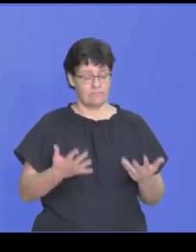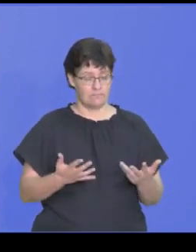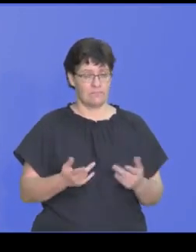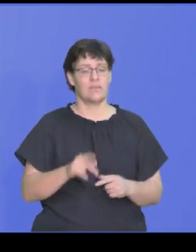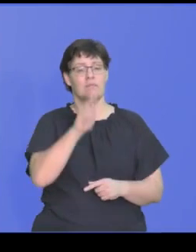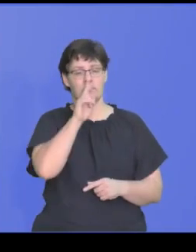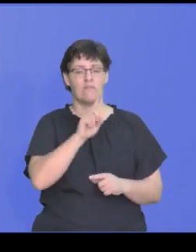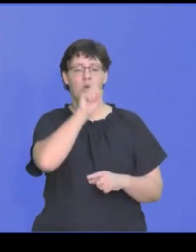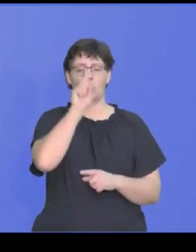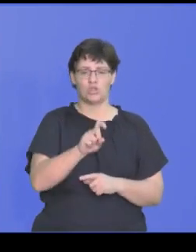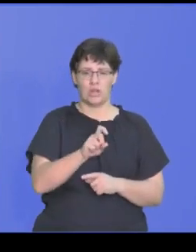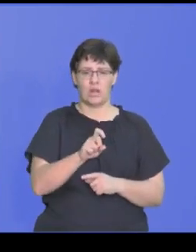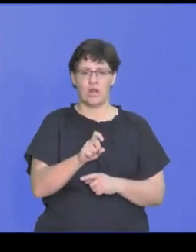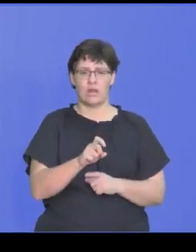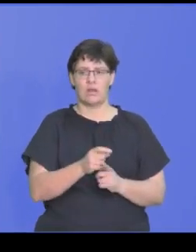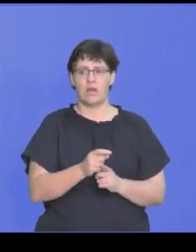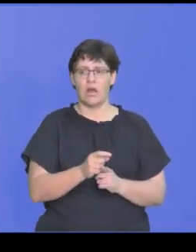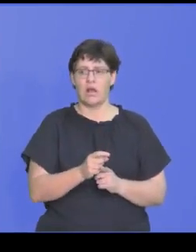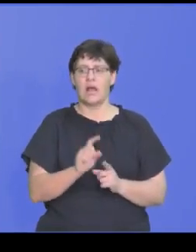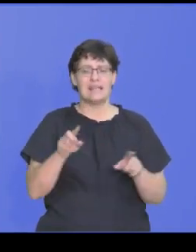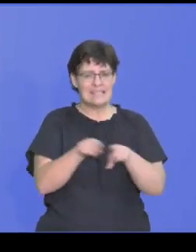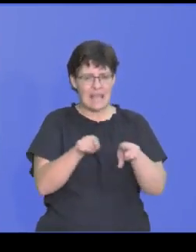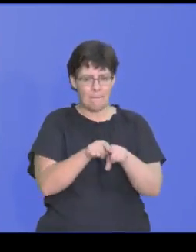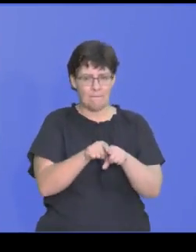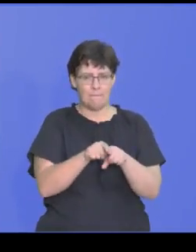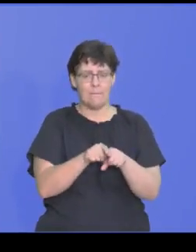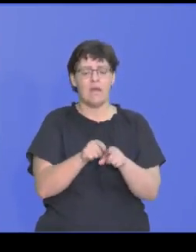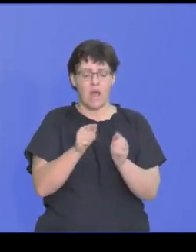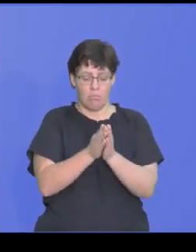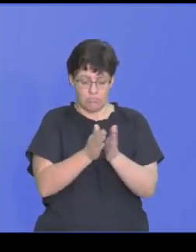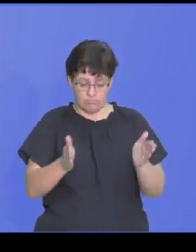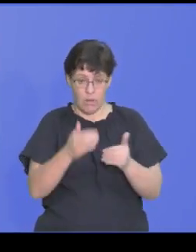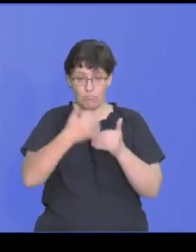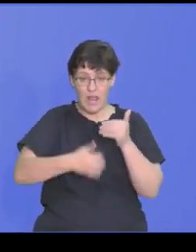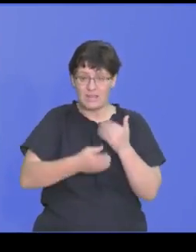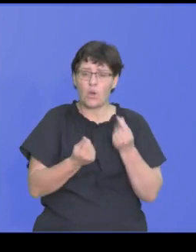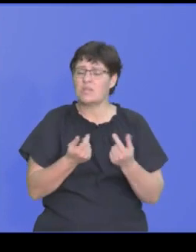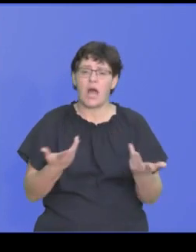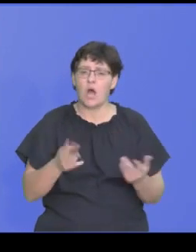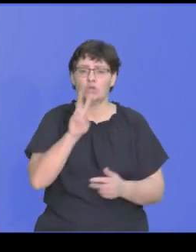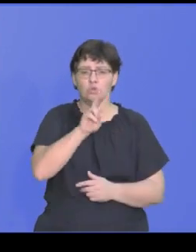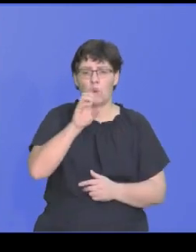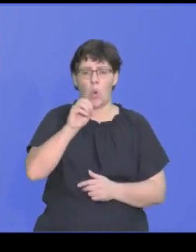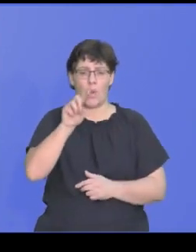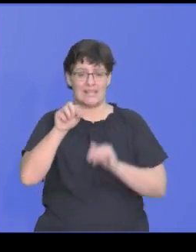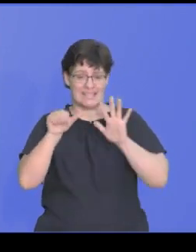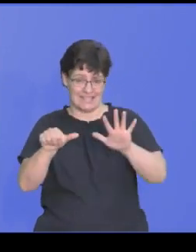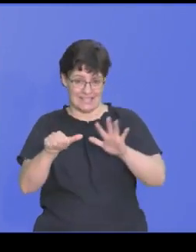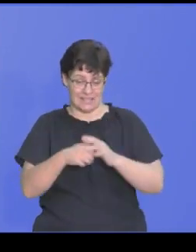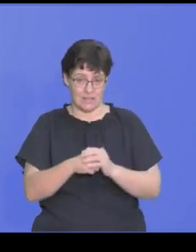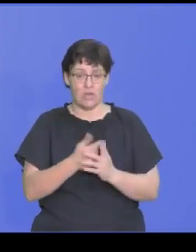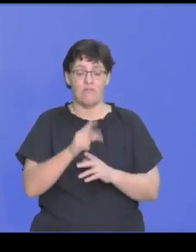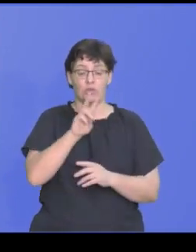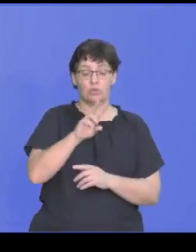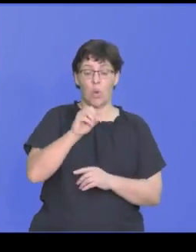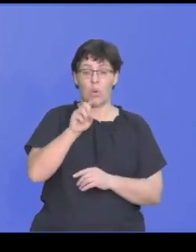Right, and then we've got a question, what did the same loaf of bread cost in 2016? So now I had my